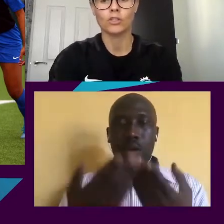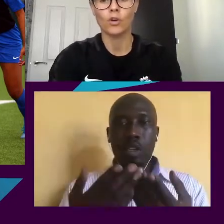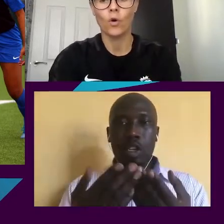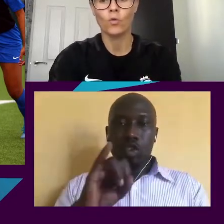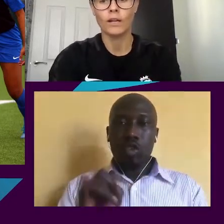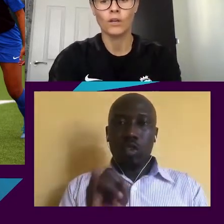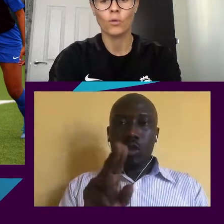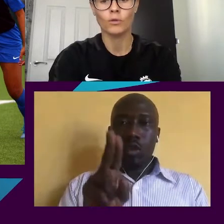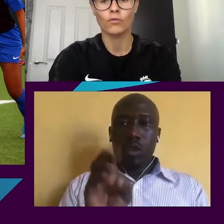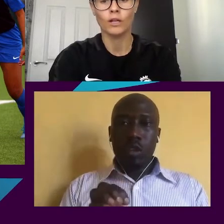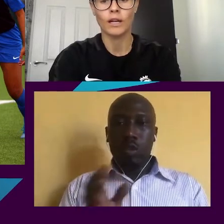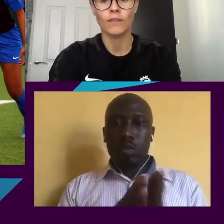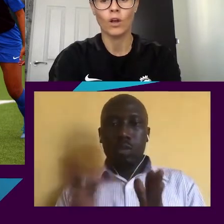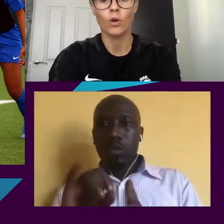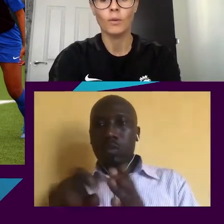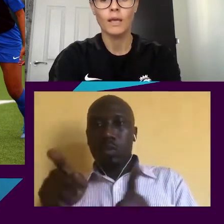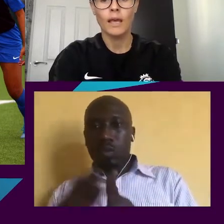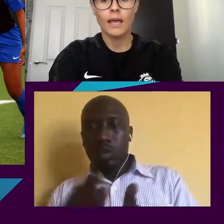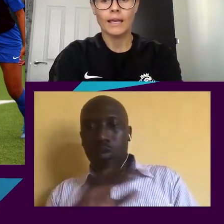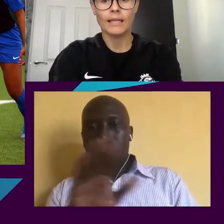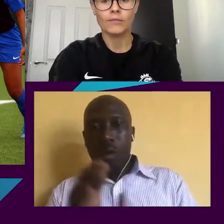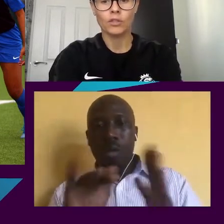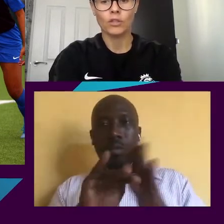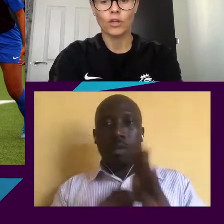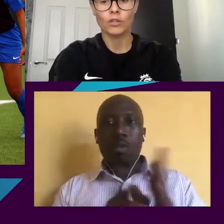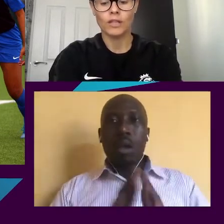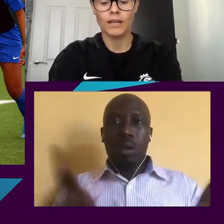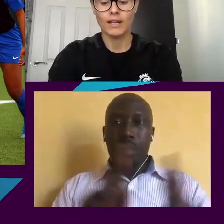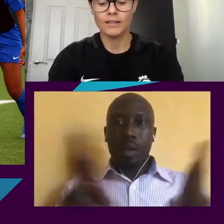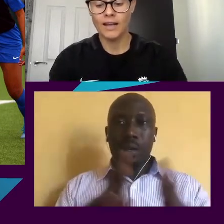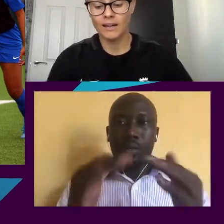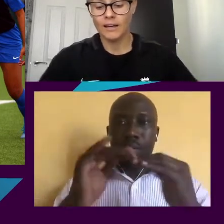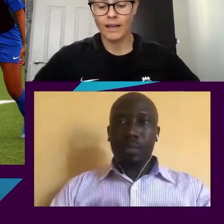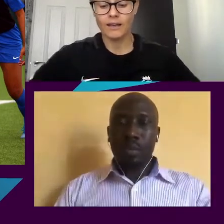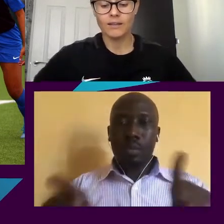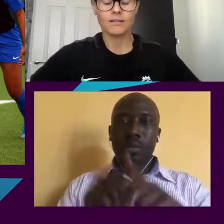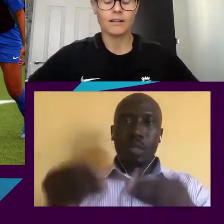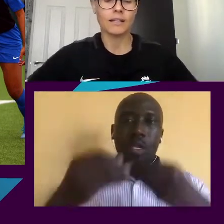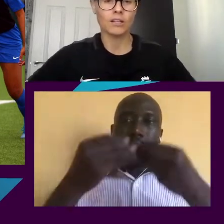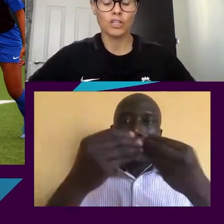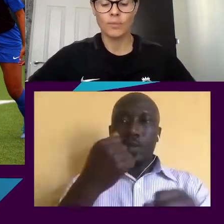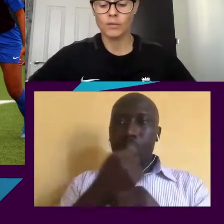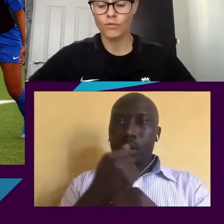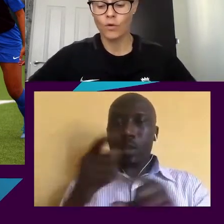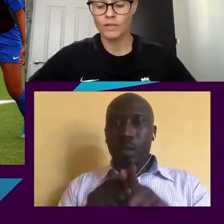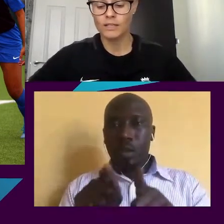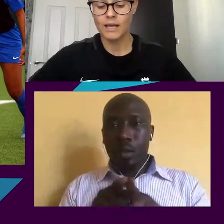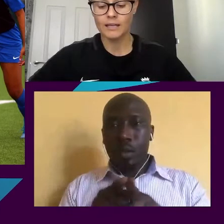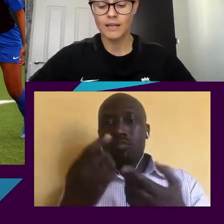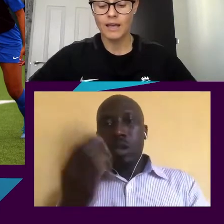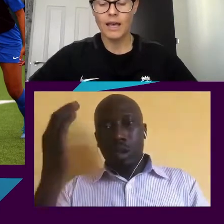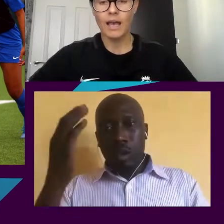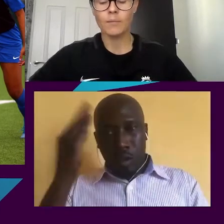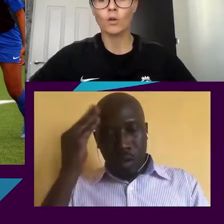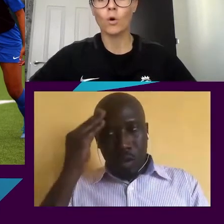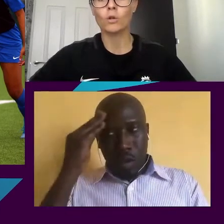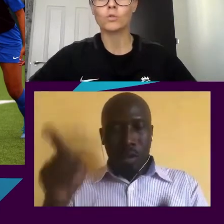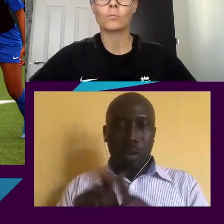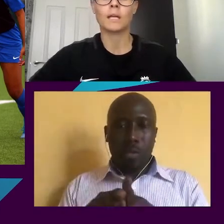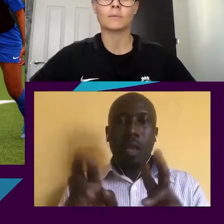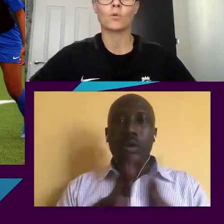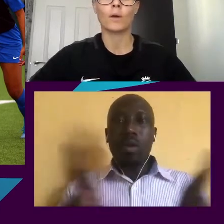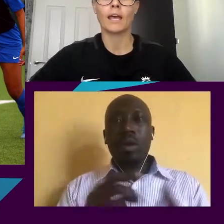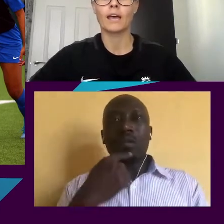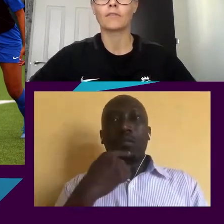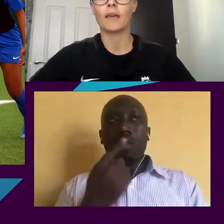lot of them sessions are already up and running in the club. It gives the girls an insight into leadership, as we've already said, and